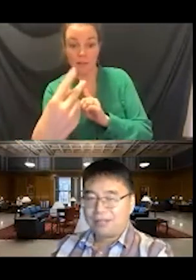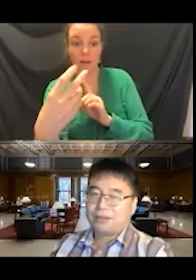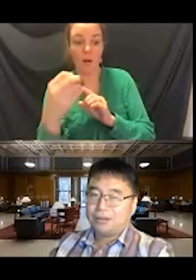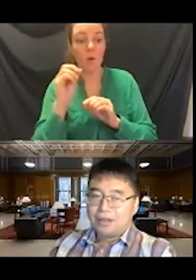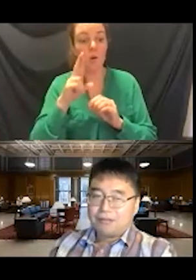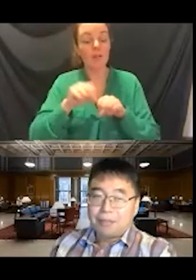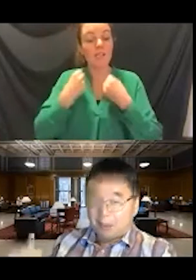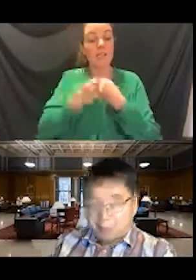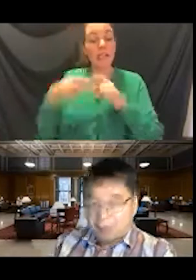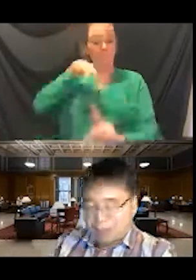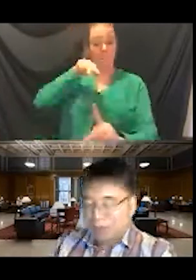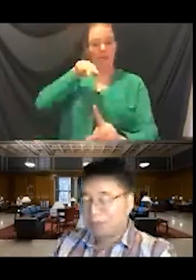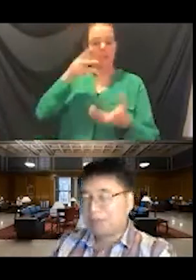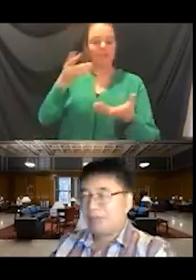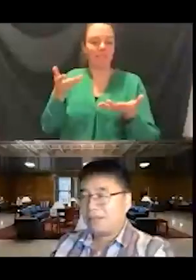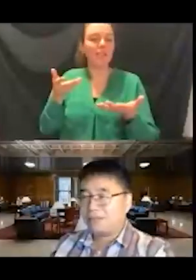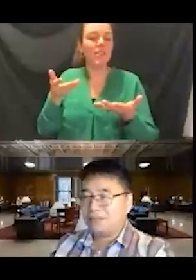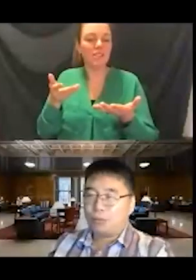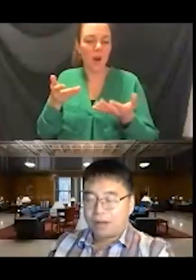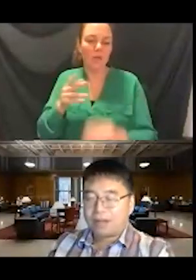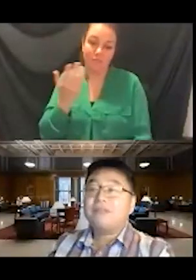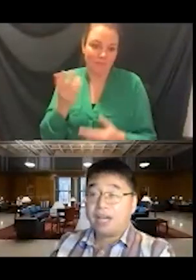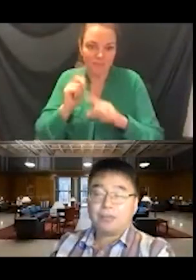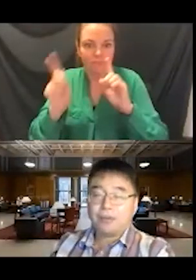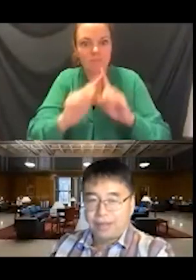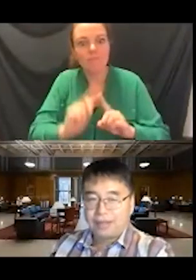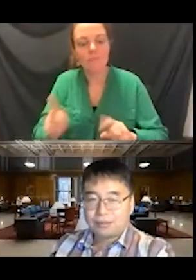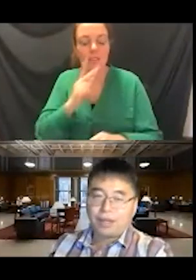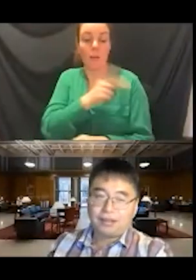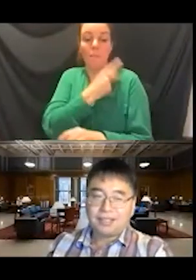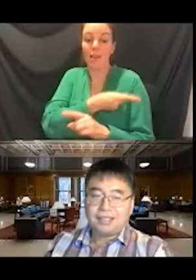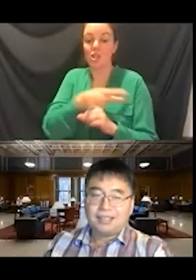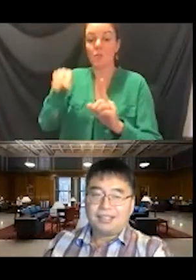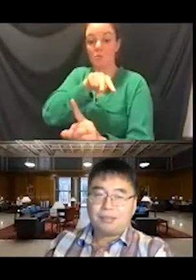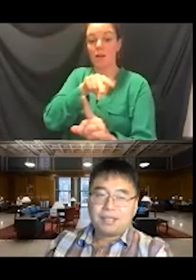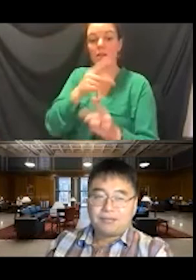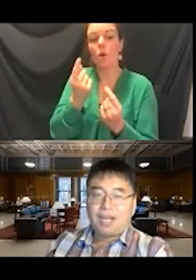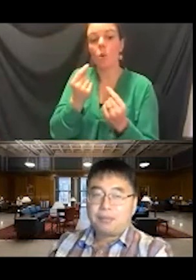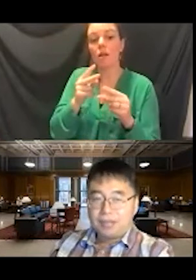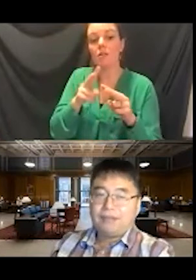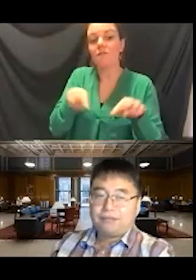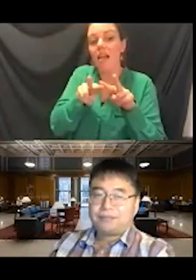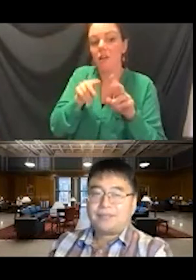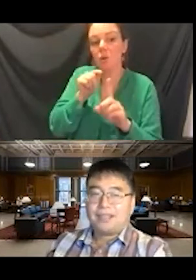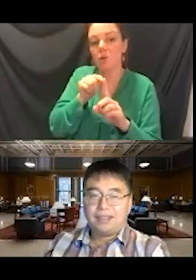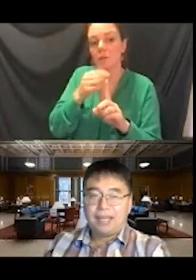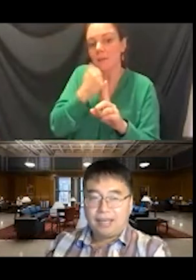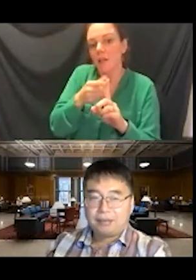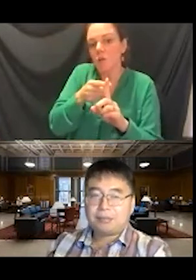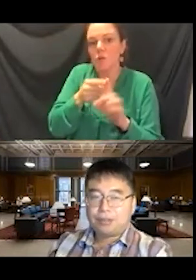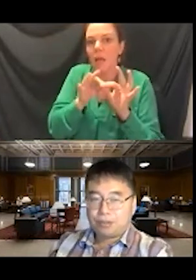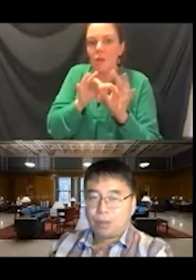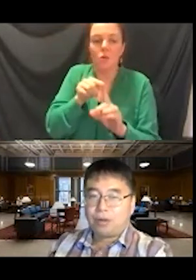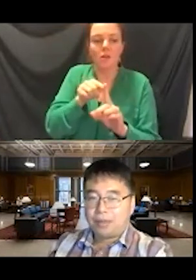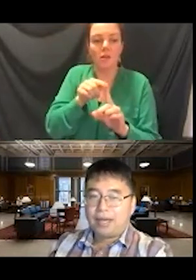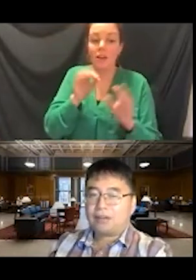perspective, right? So from the patient's perspective, what are the valuable things? Well, it's something is valuable if it helps